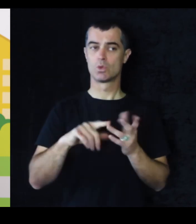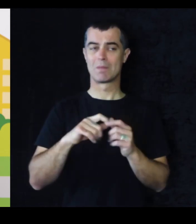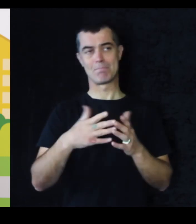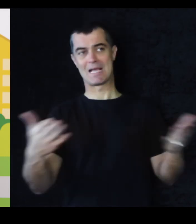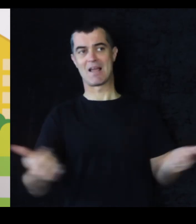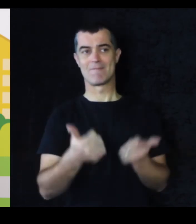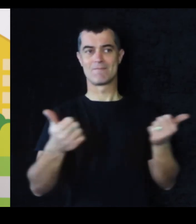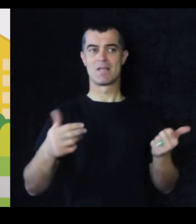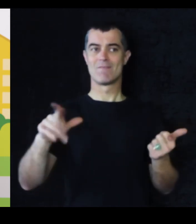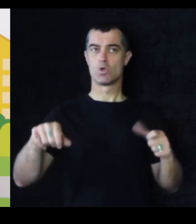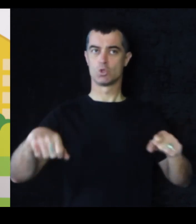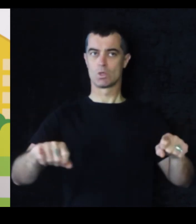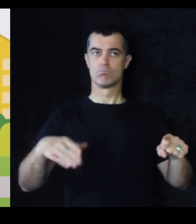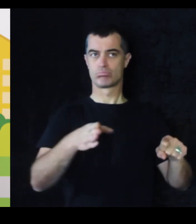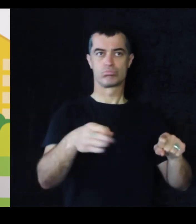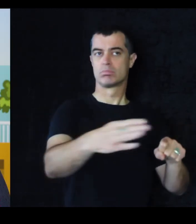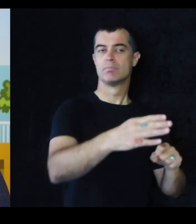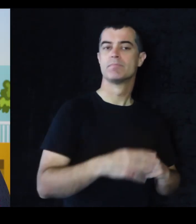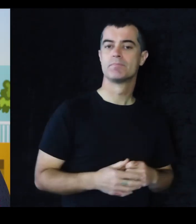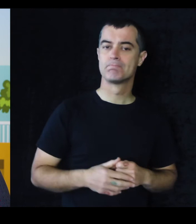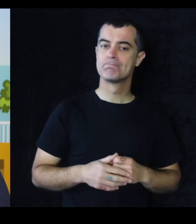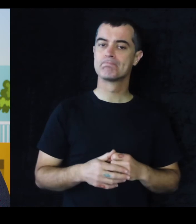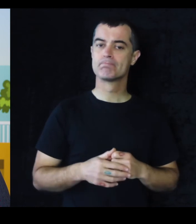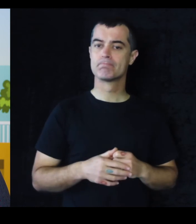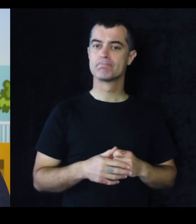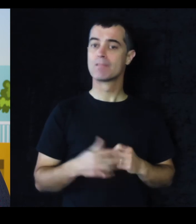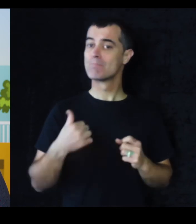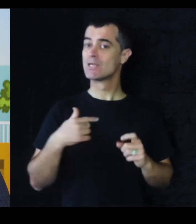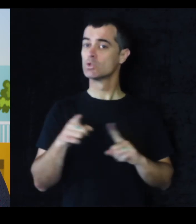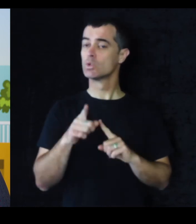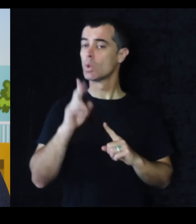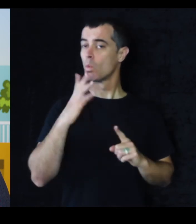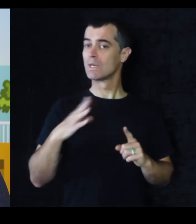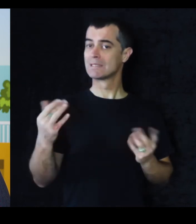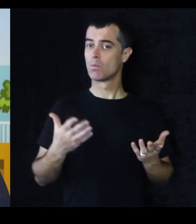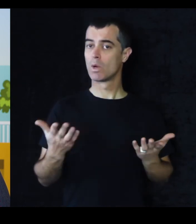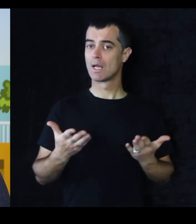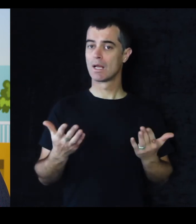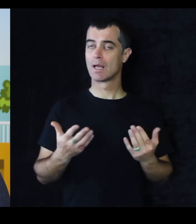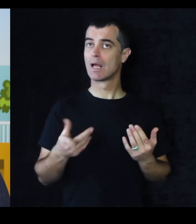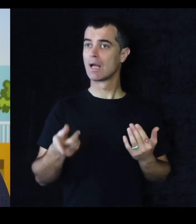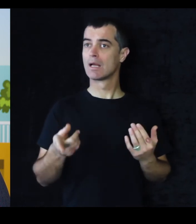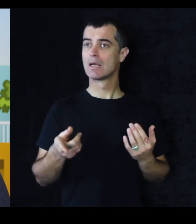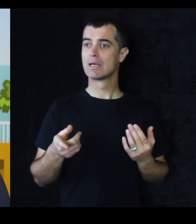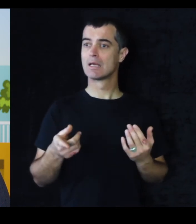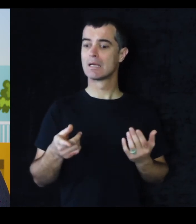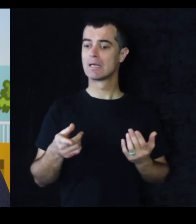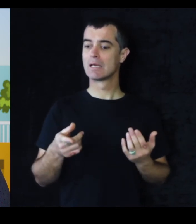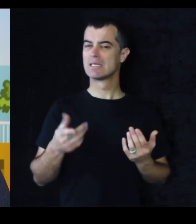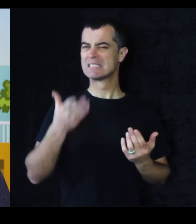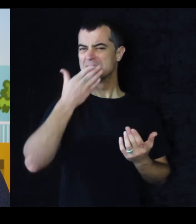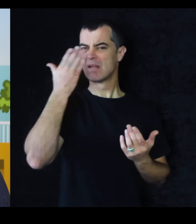enough, for move my scooter around. For me, I'm also looking for somewhere that is